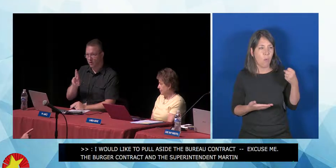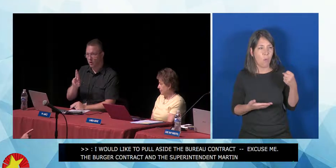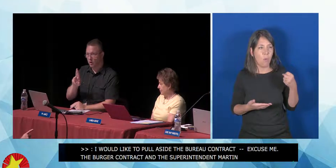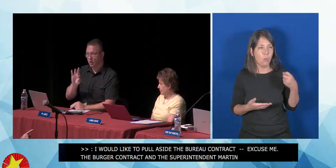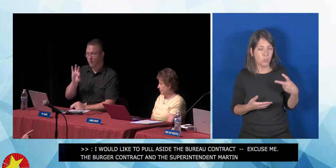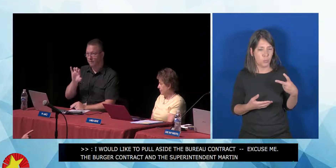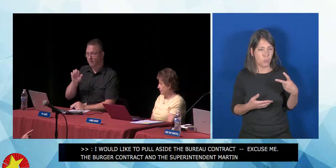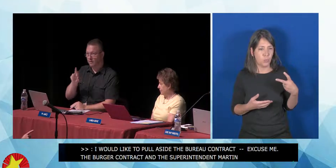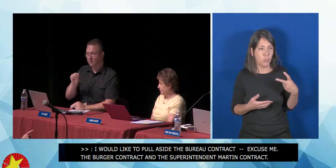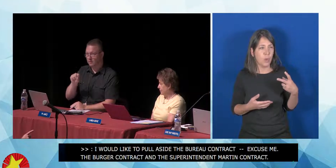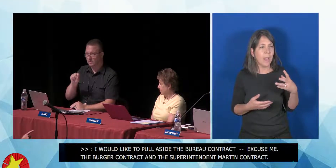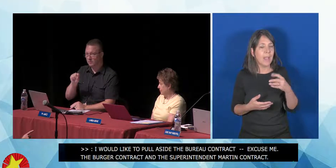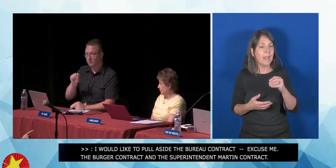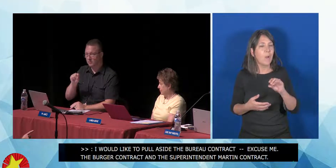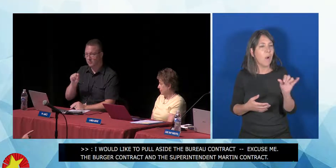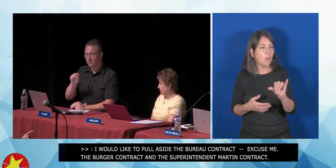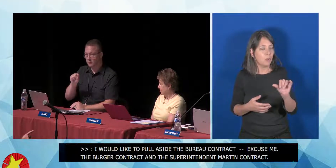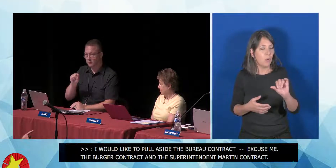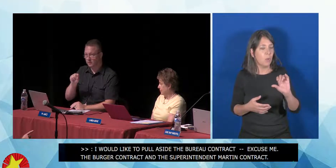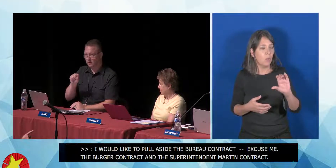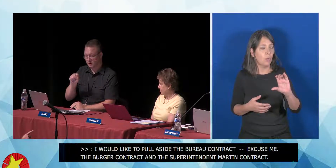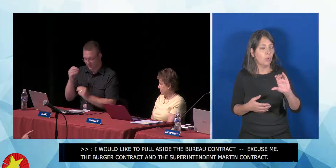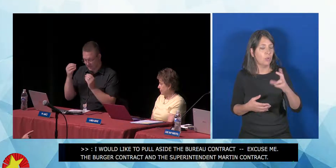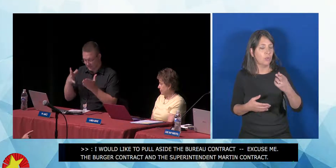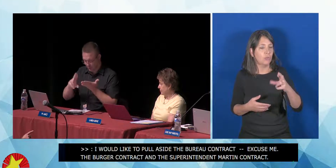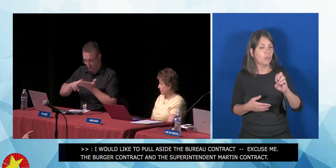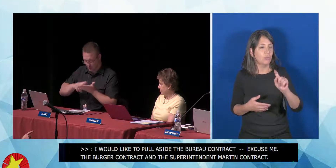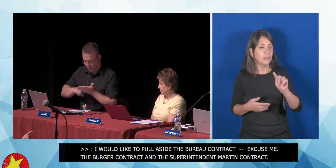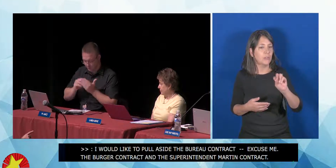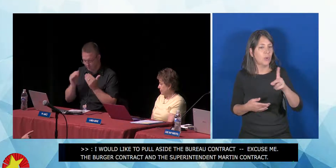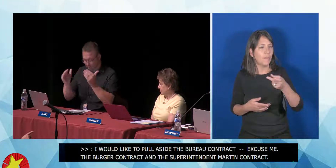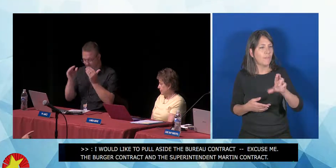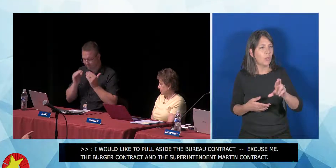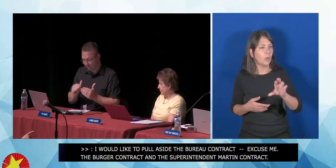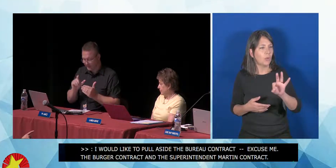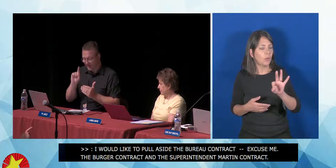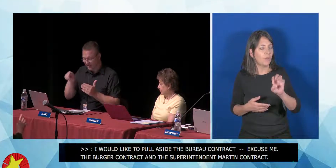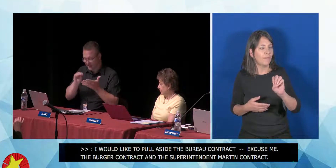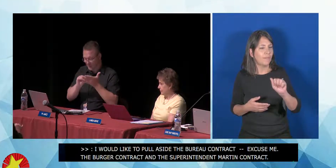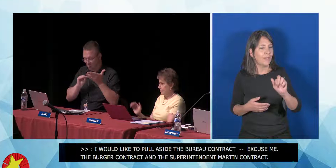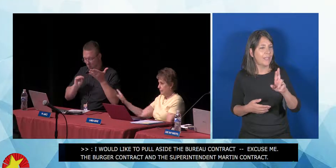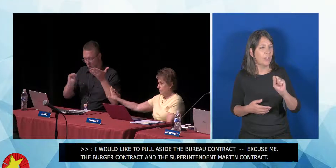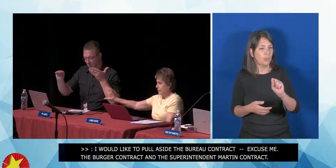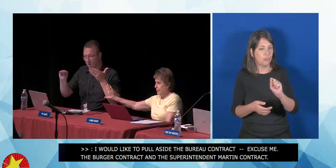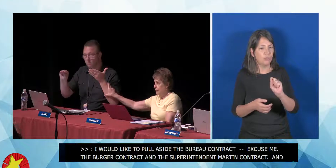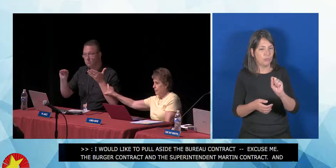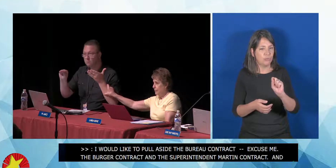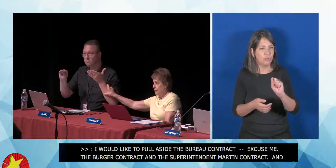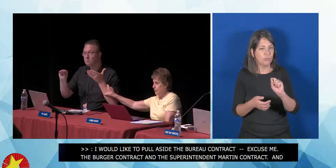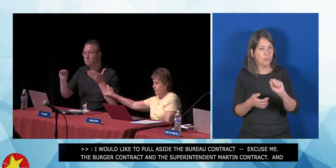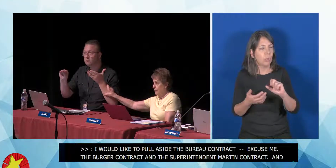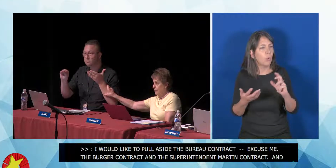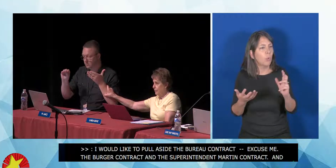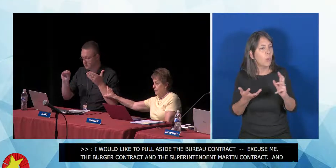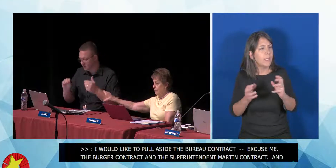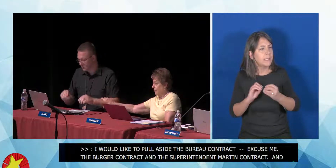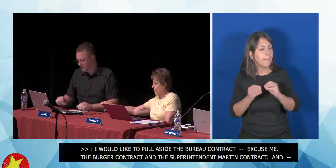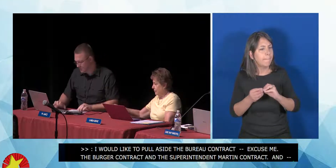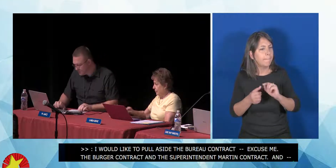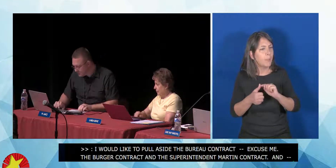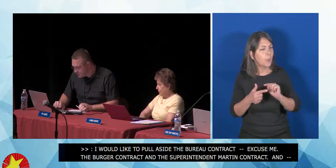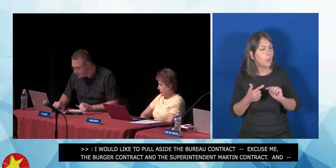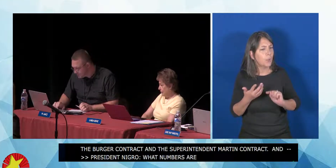Sorry. And also for Christopher Fears. Sorry, what number are those, Phoebe? 501,